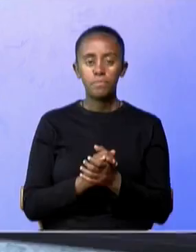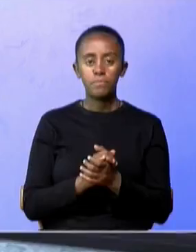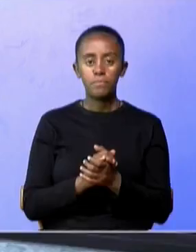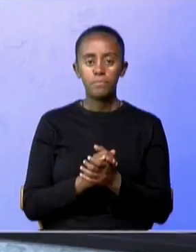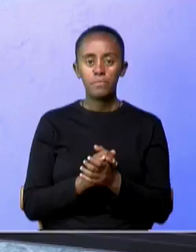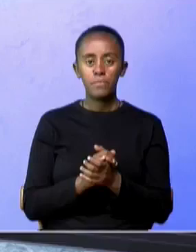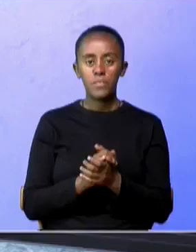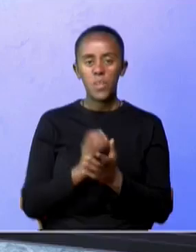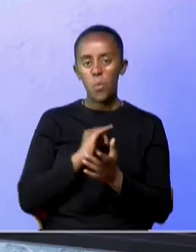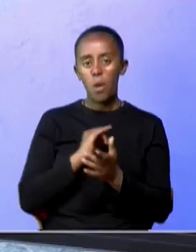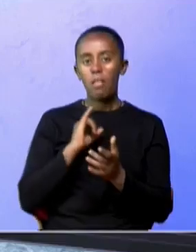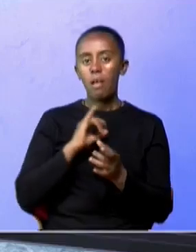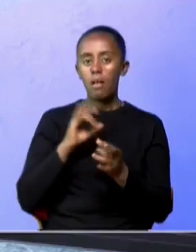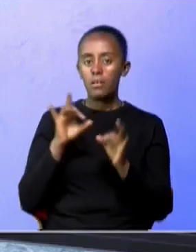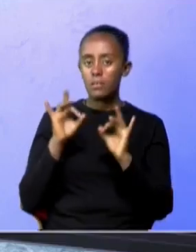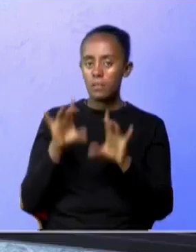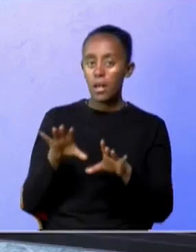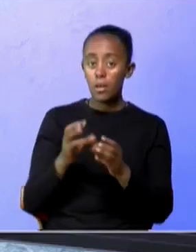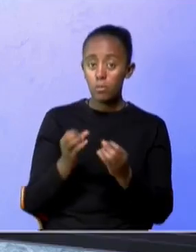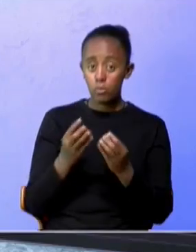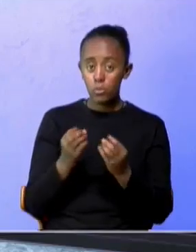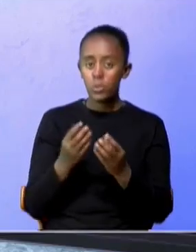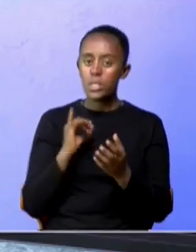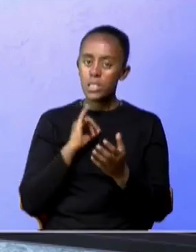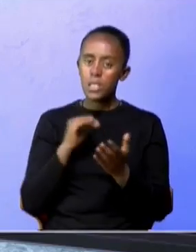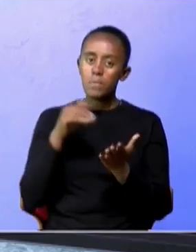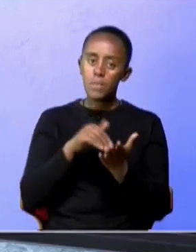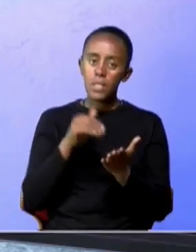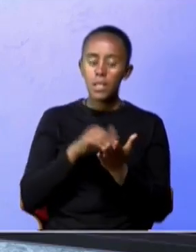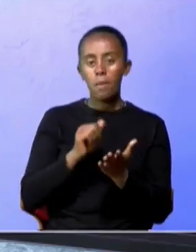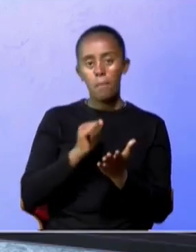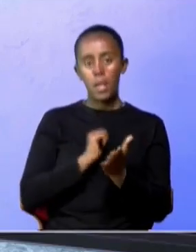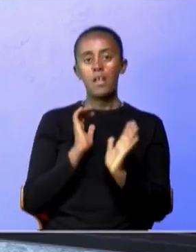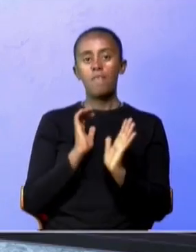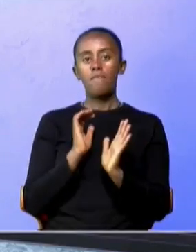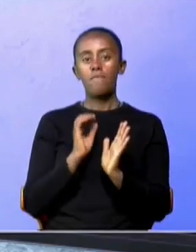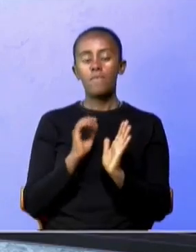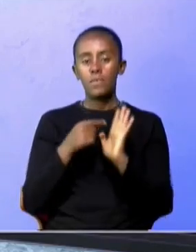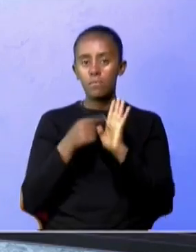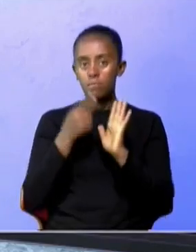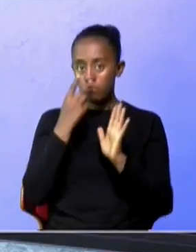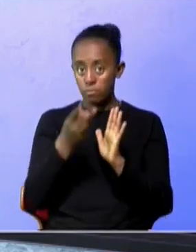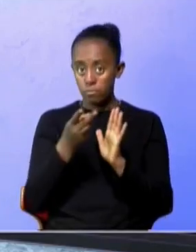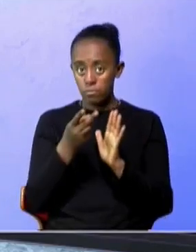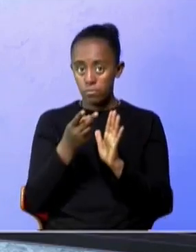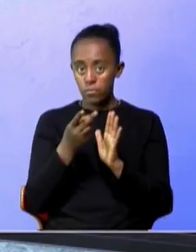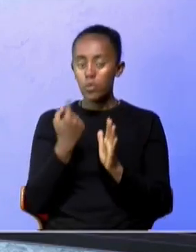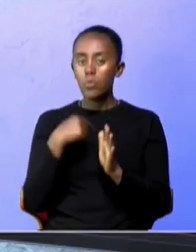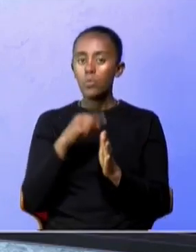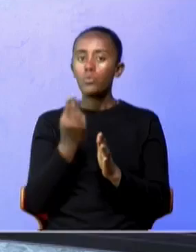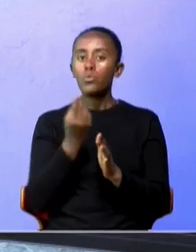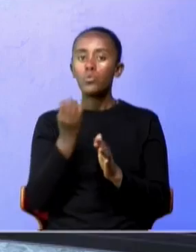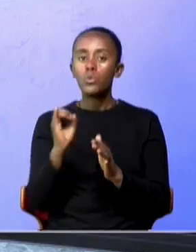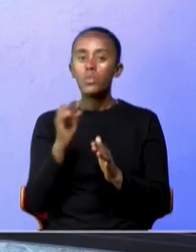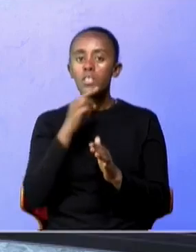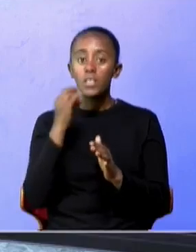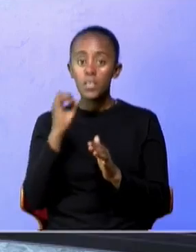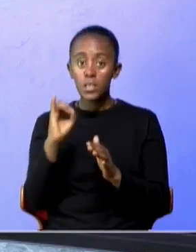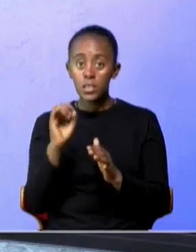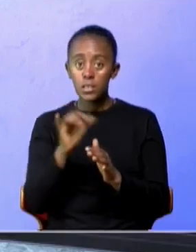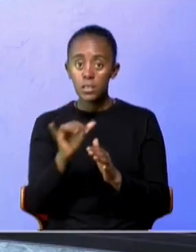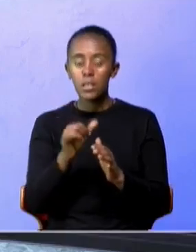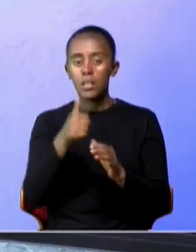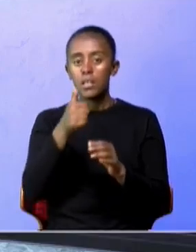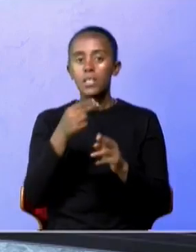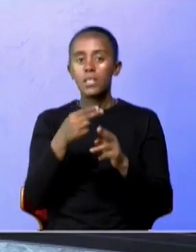What I dislike most is repeating myself. Again, if you see here, when we are using gerund as a